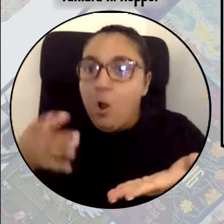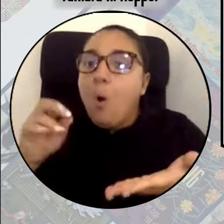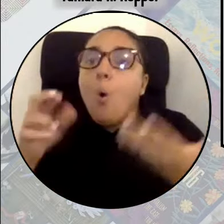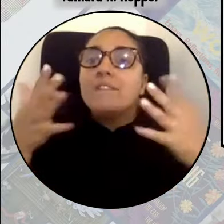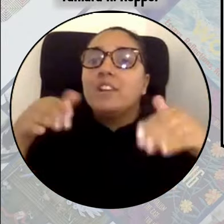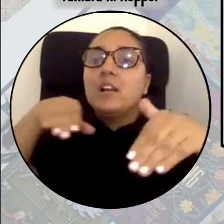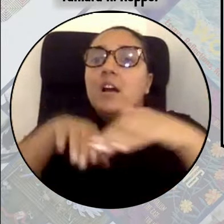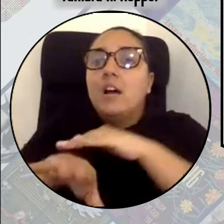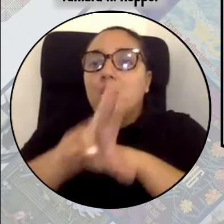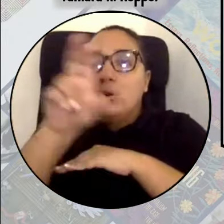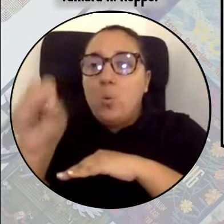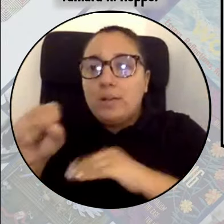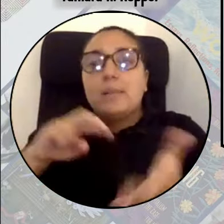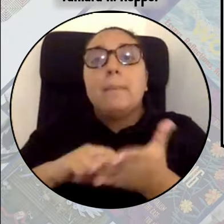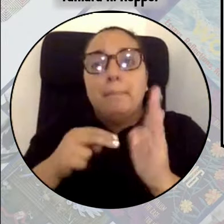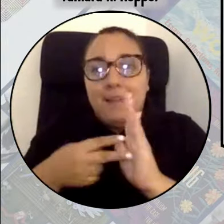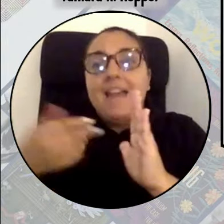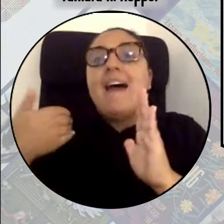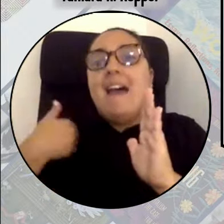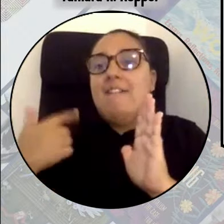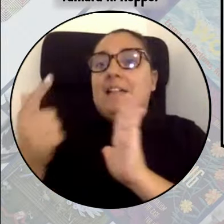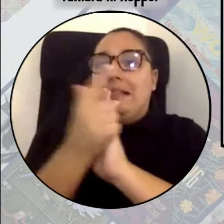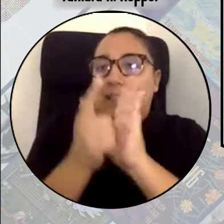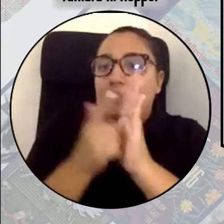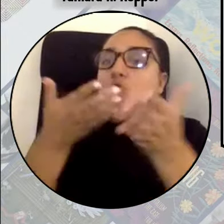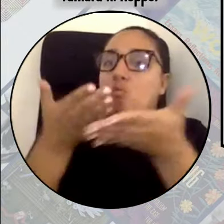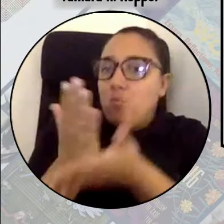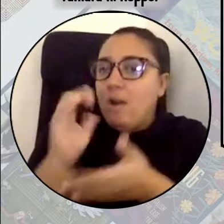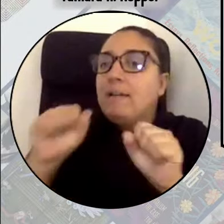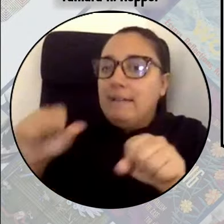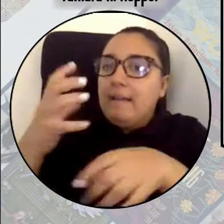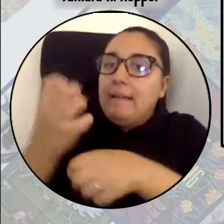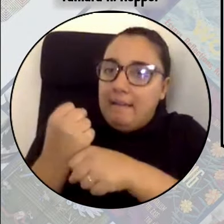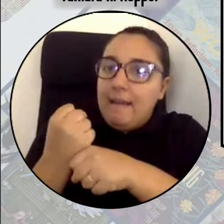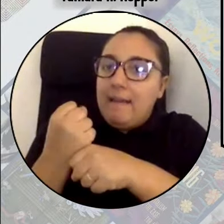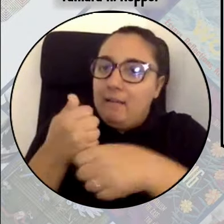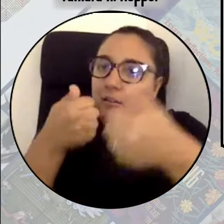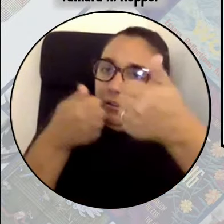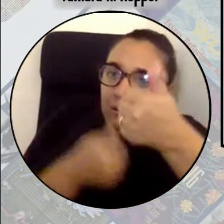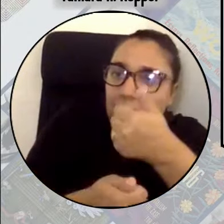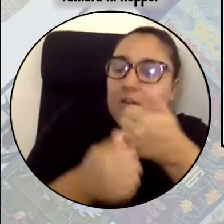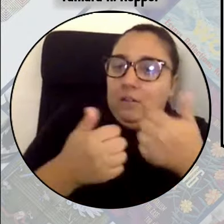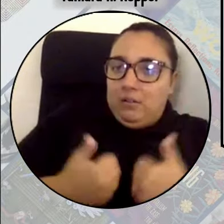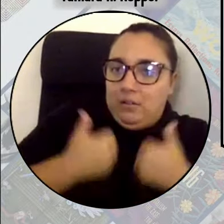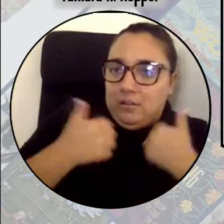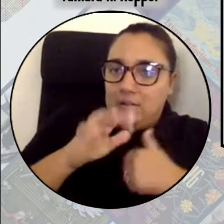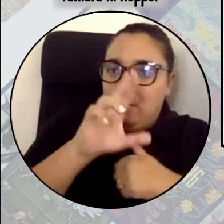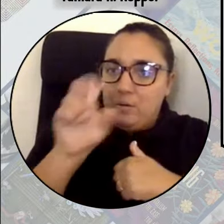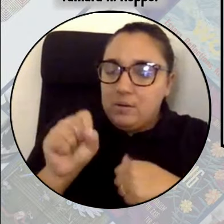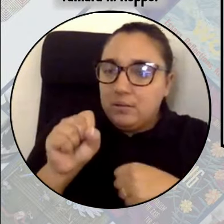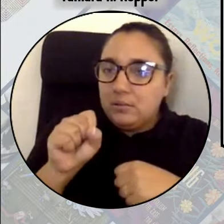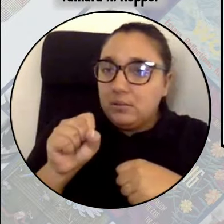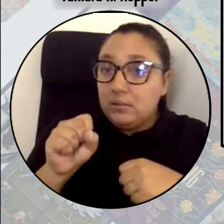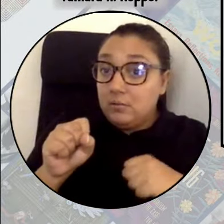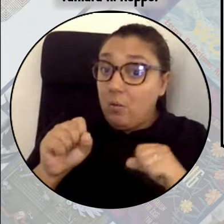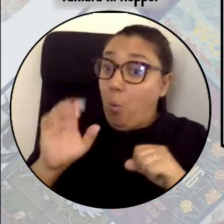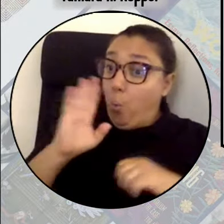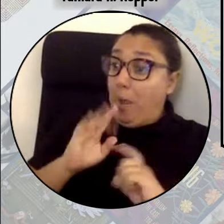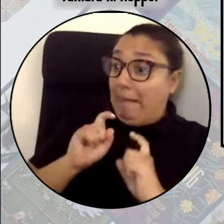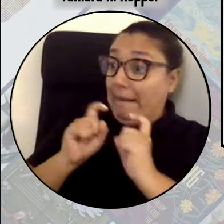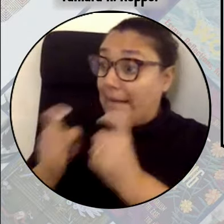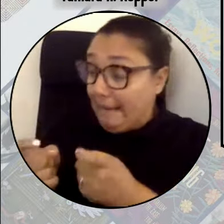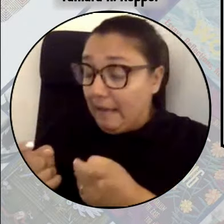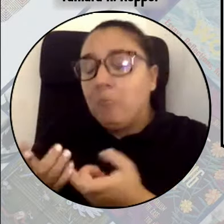to seek asylum, right? Does that mean that they'll necessarily get it? No, right? But should they be put into detention or